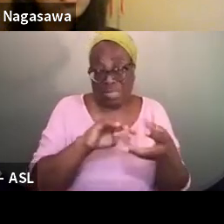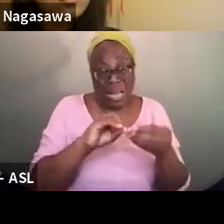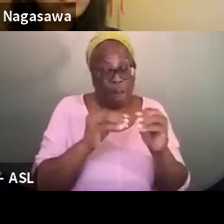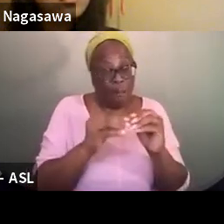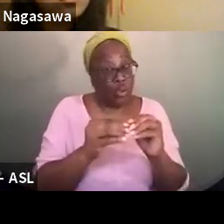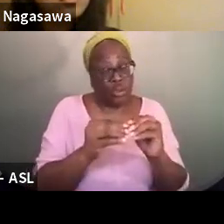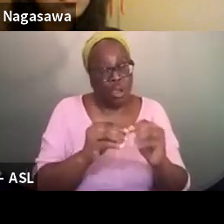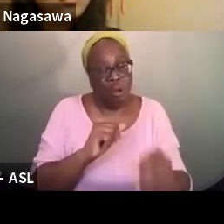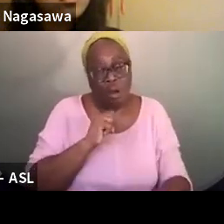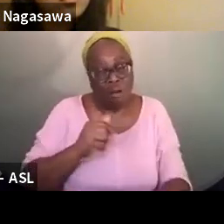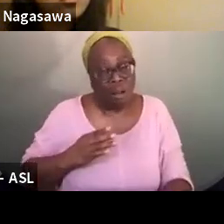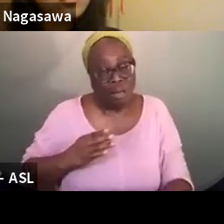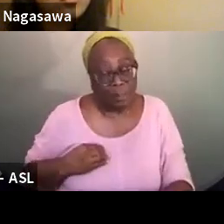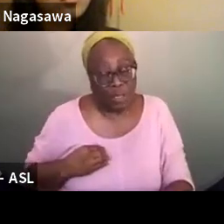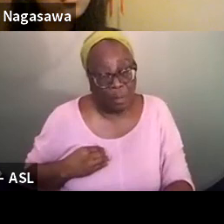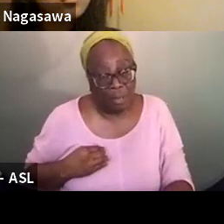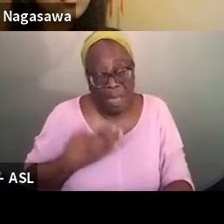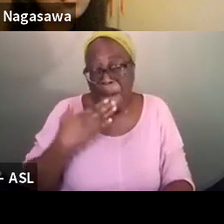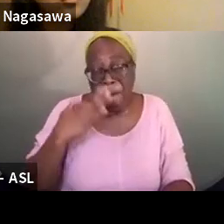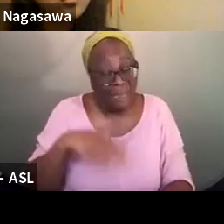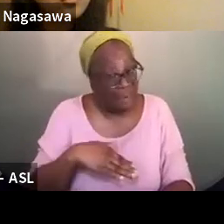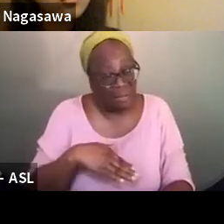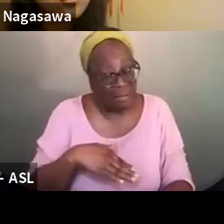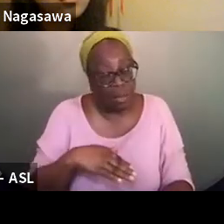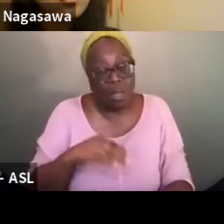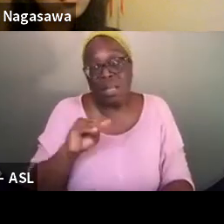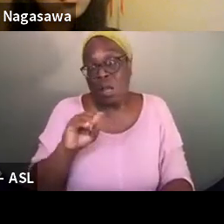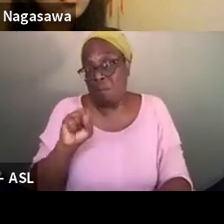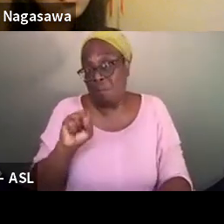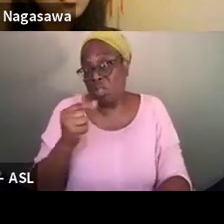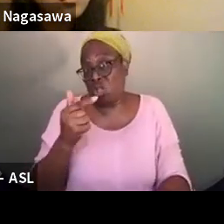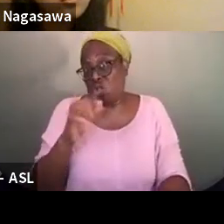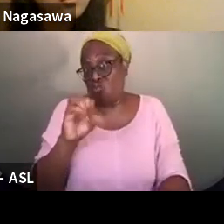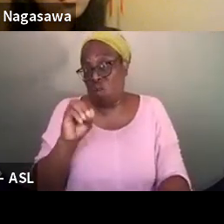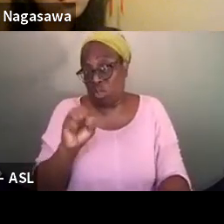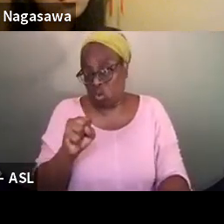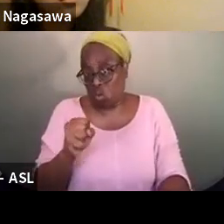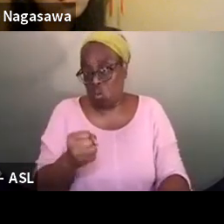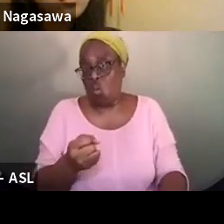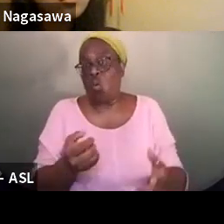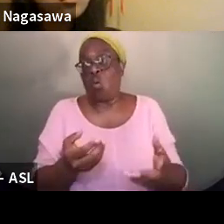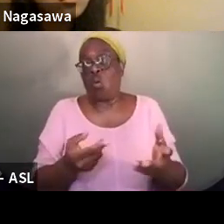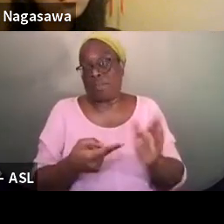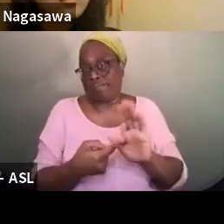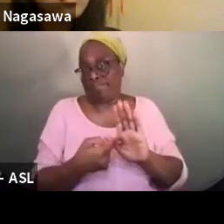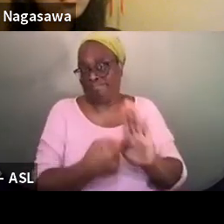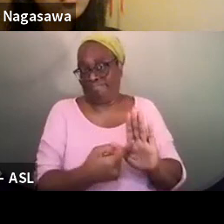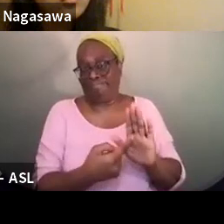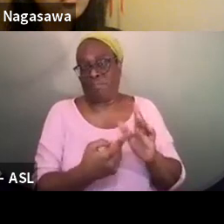Now, Ms. Grassa has clearly indicated the difficulty this